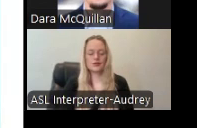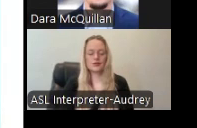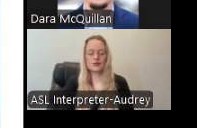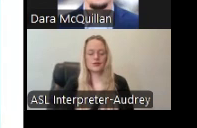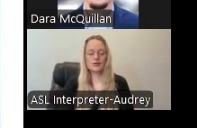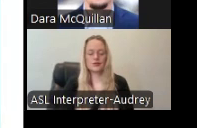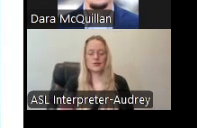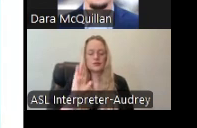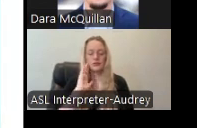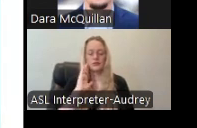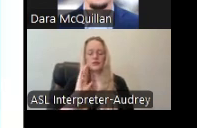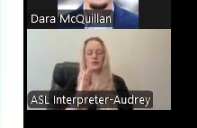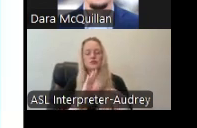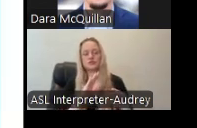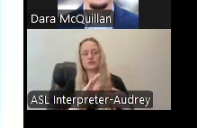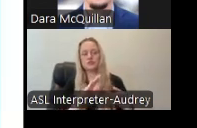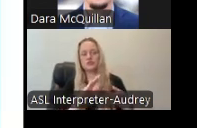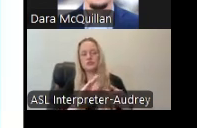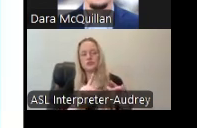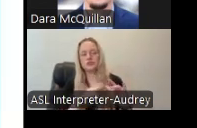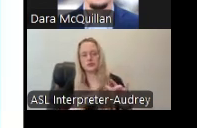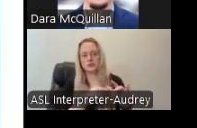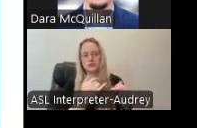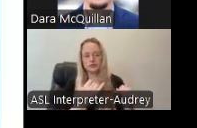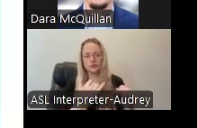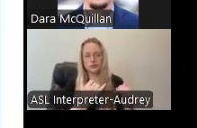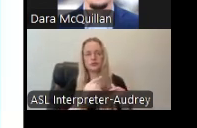Okay, we'll come back to you, Chris.